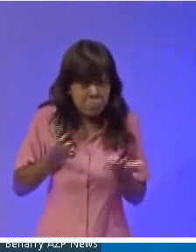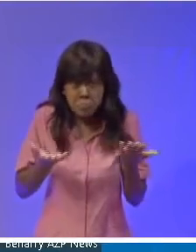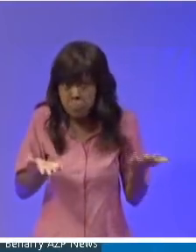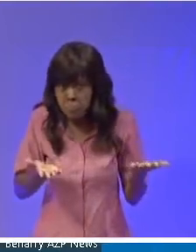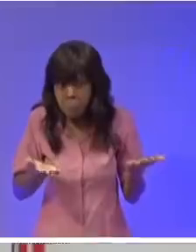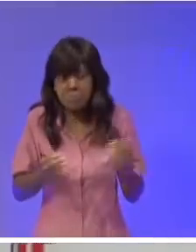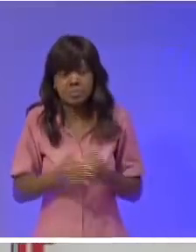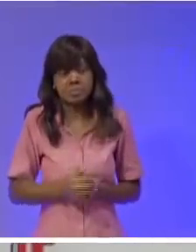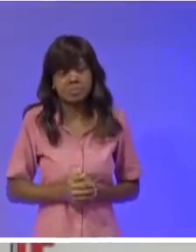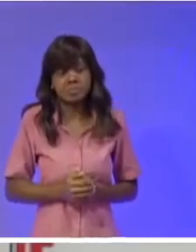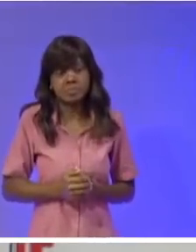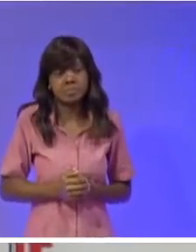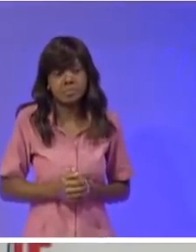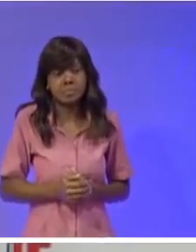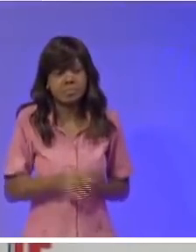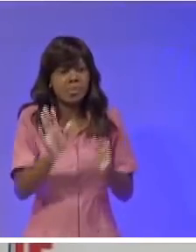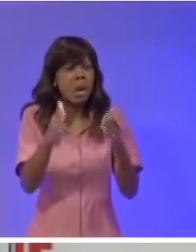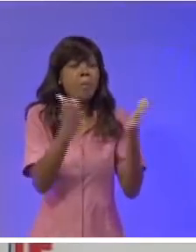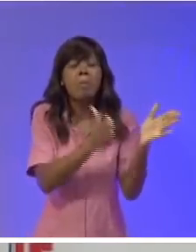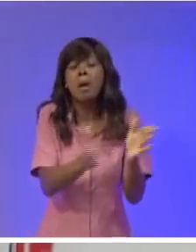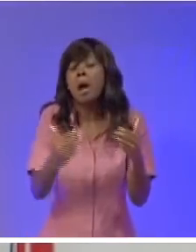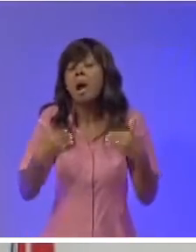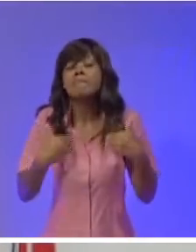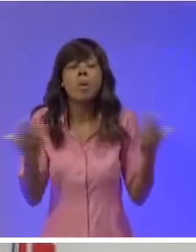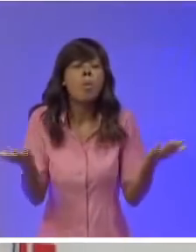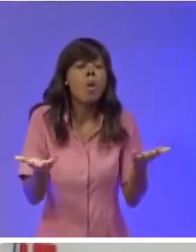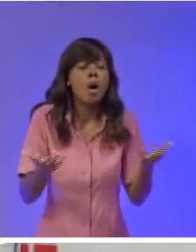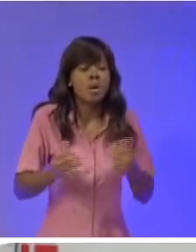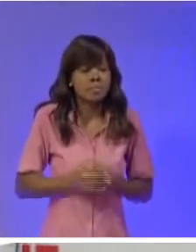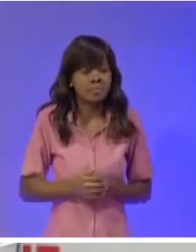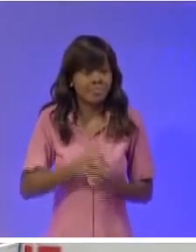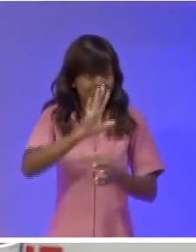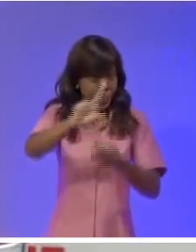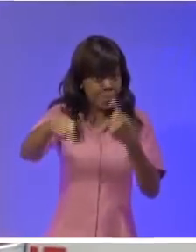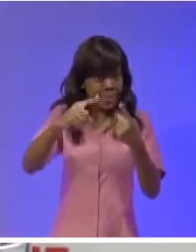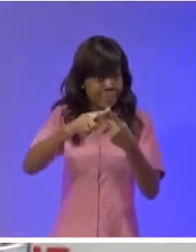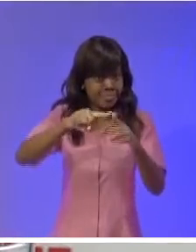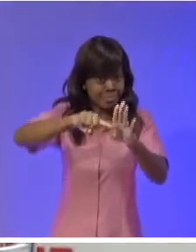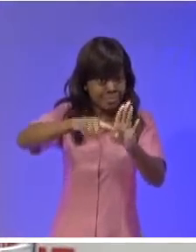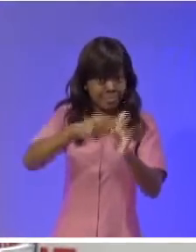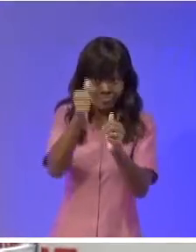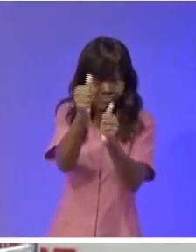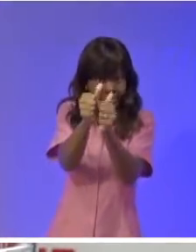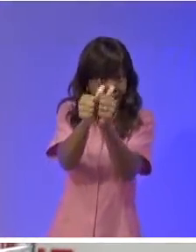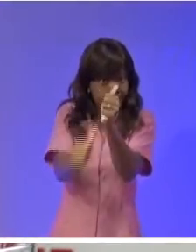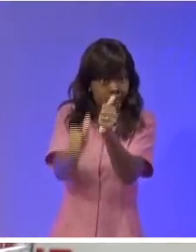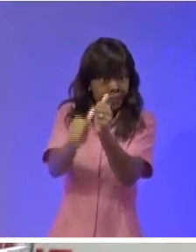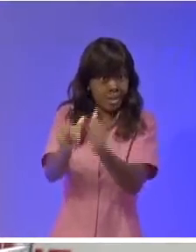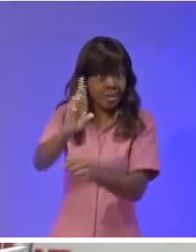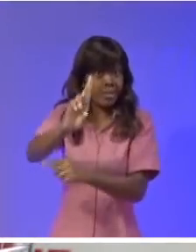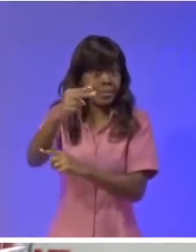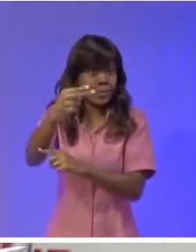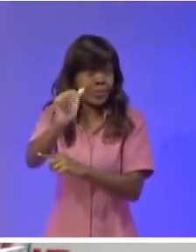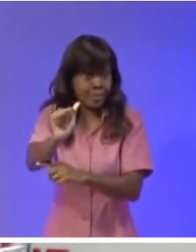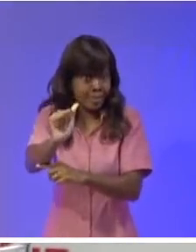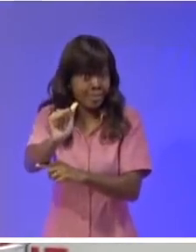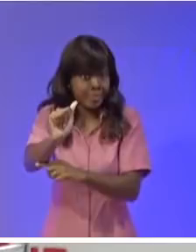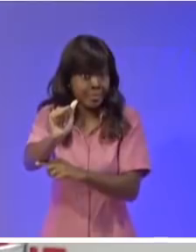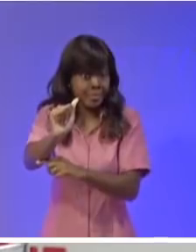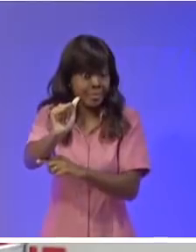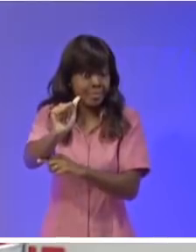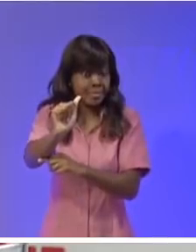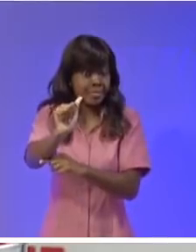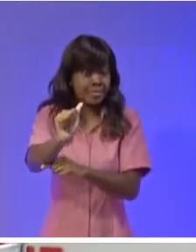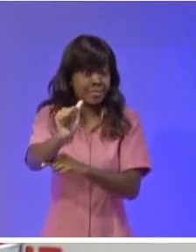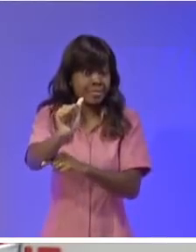So at the start of this initiative, each RHA engaged the executive management team